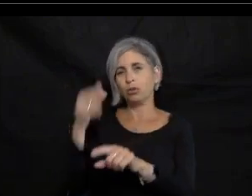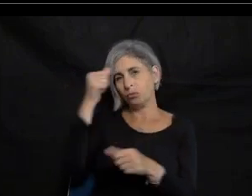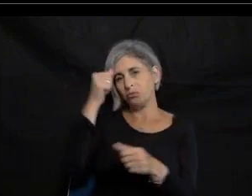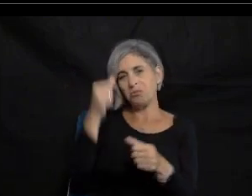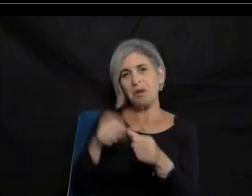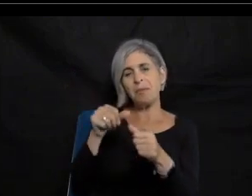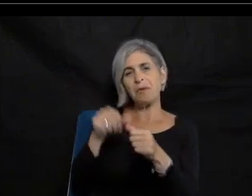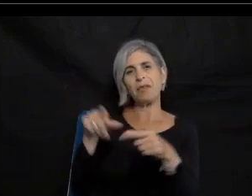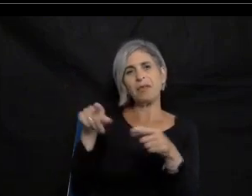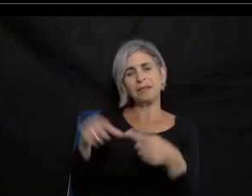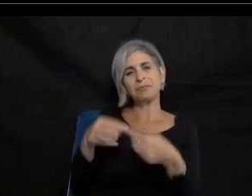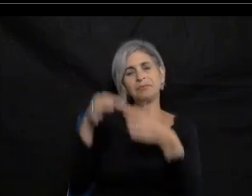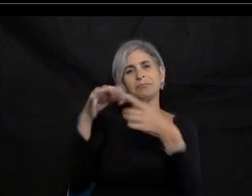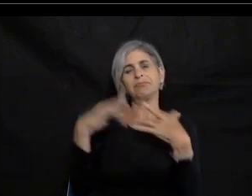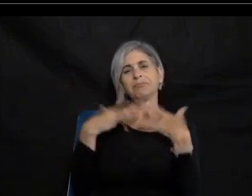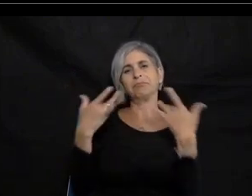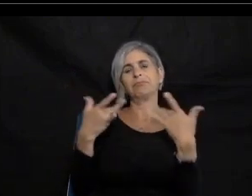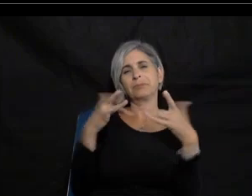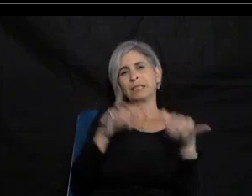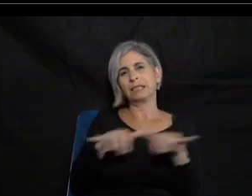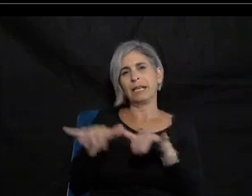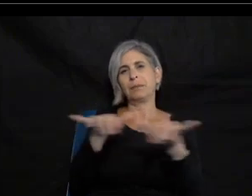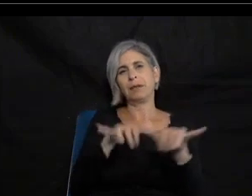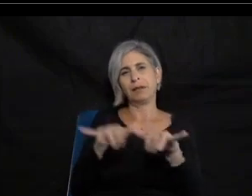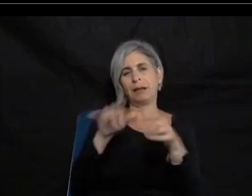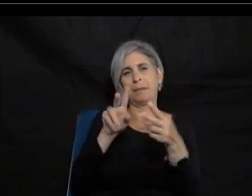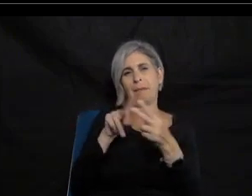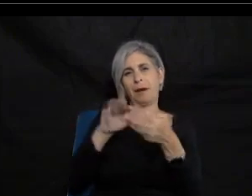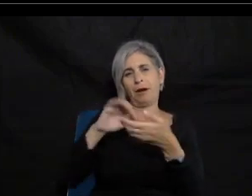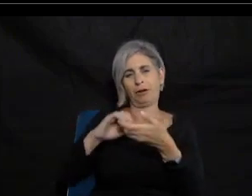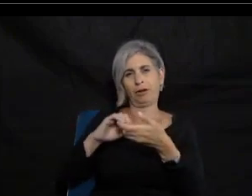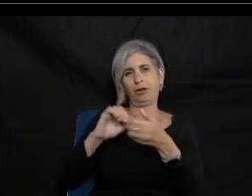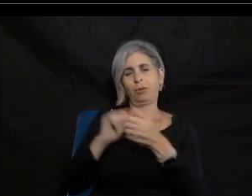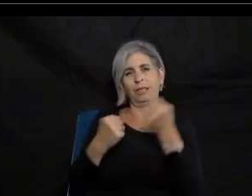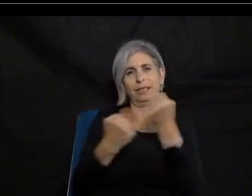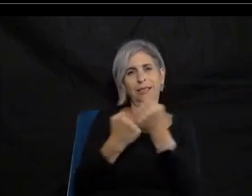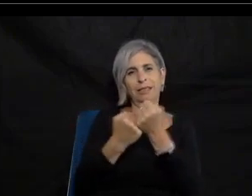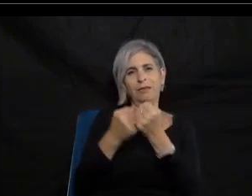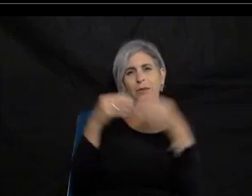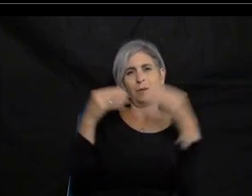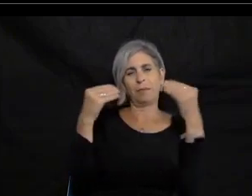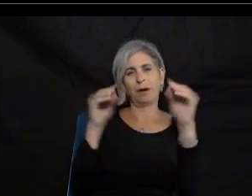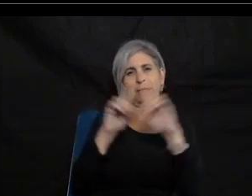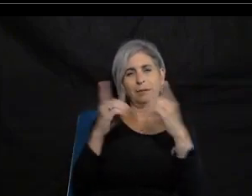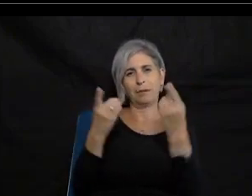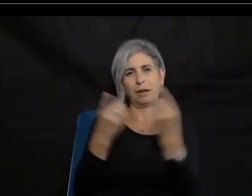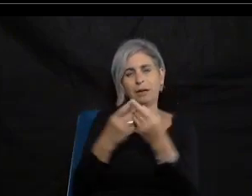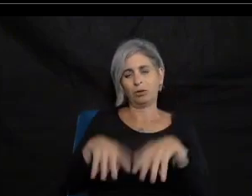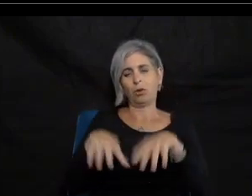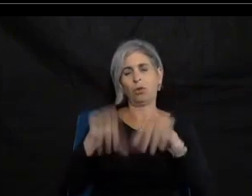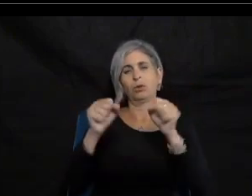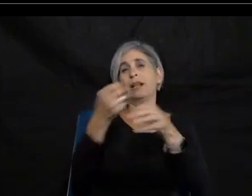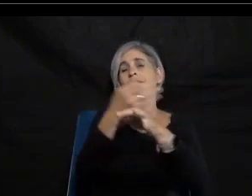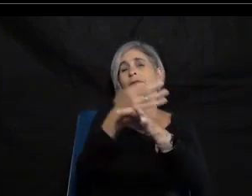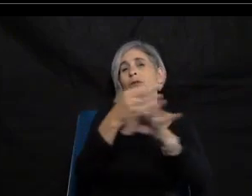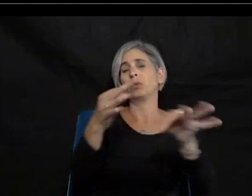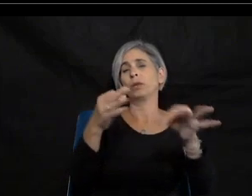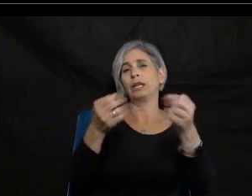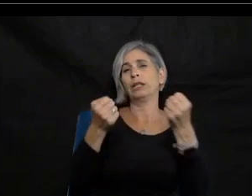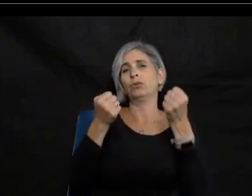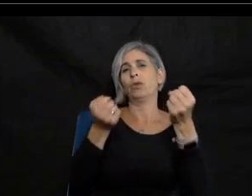city, along with our sustainability partner Community Greening and with assistance from the city's marketing department, is hosting a free